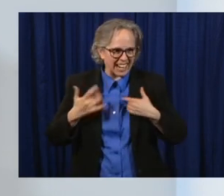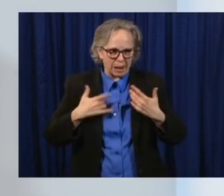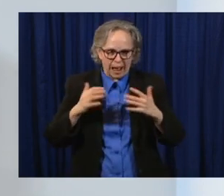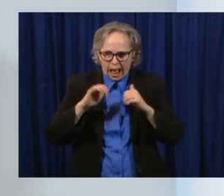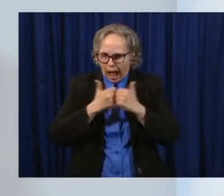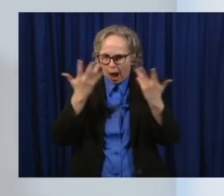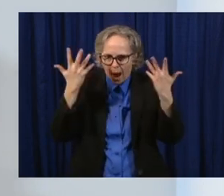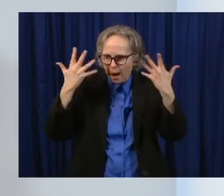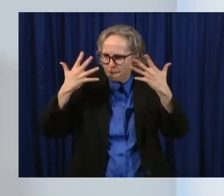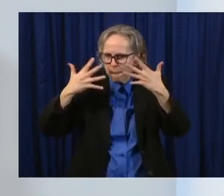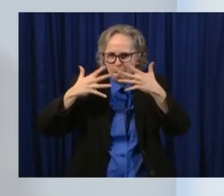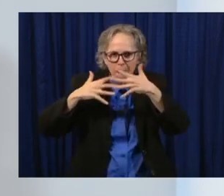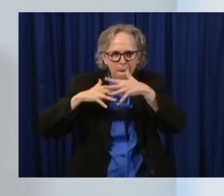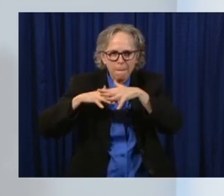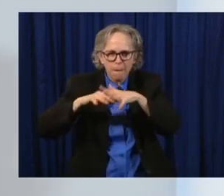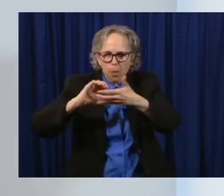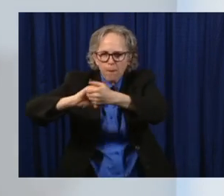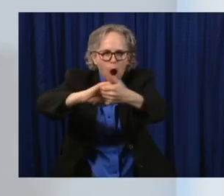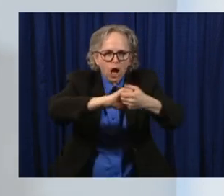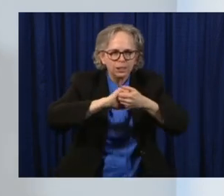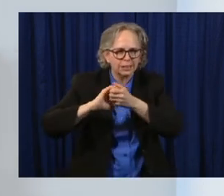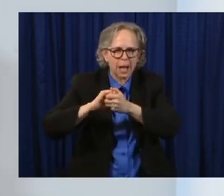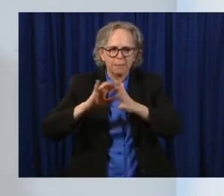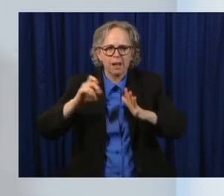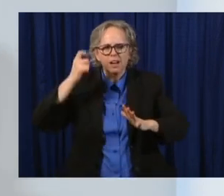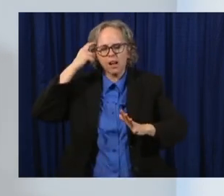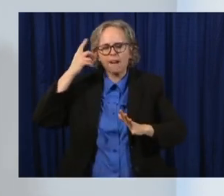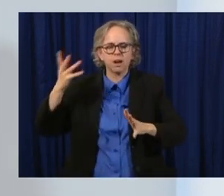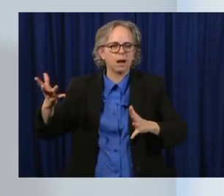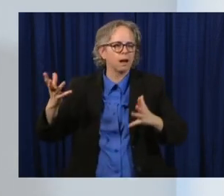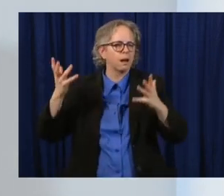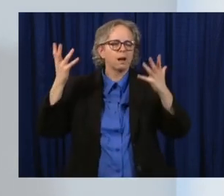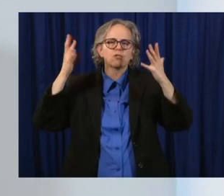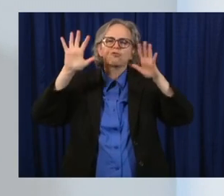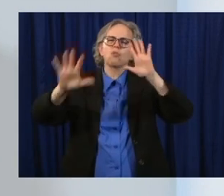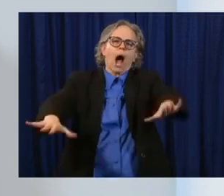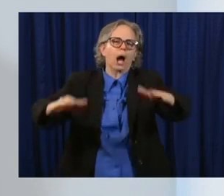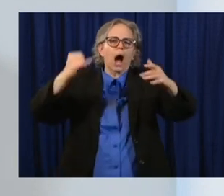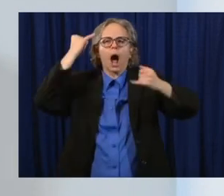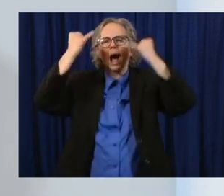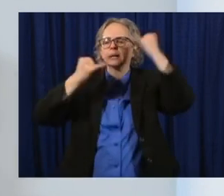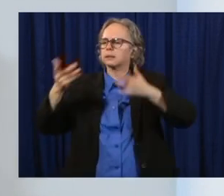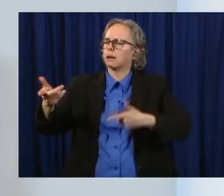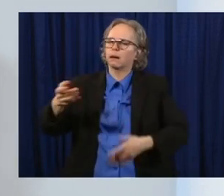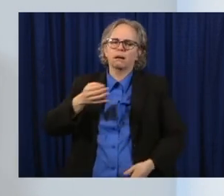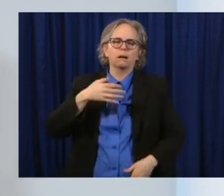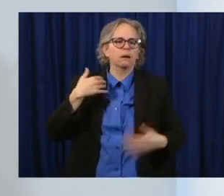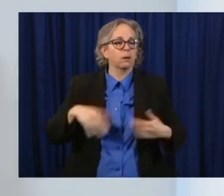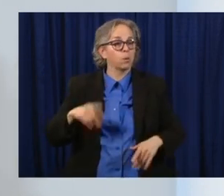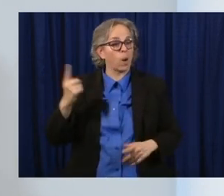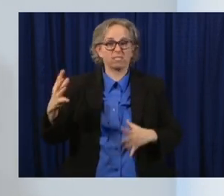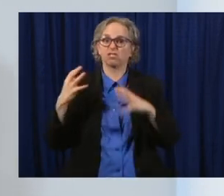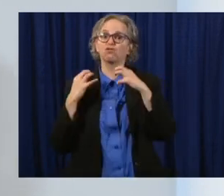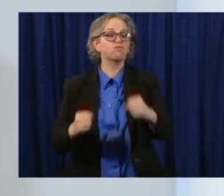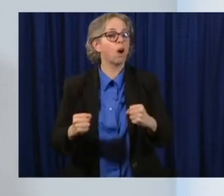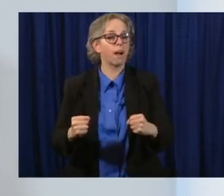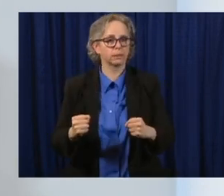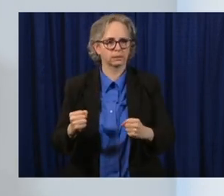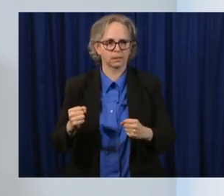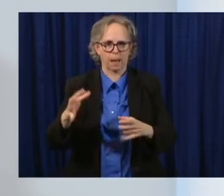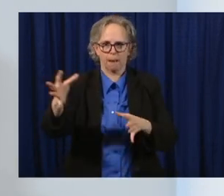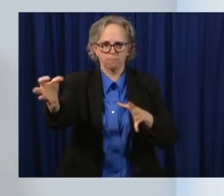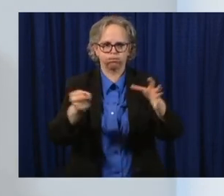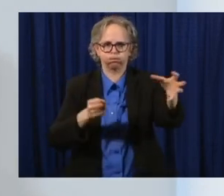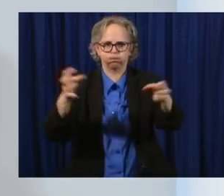together. Governor had just great ideas on how to, one of the strengths Governor DeWine has is how you bring people together to